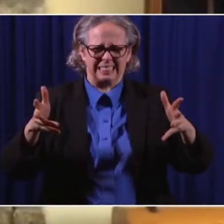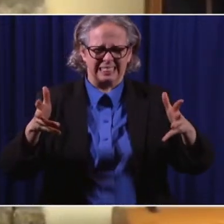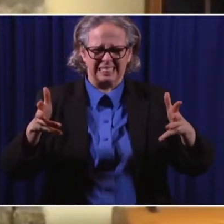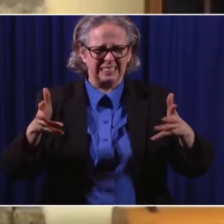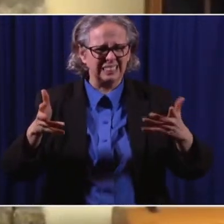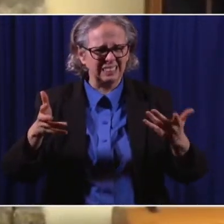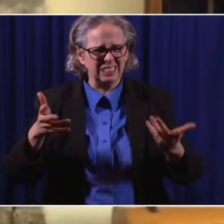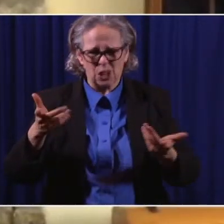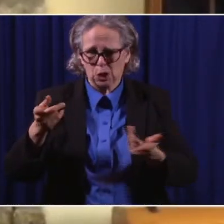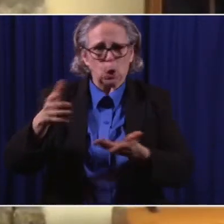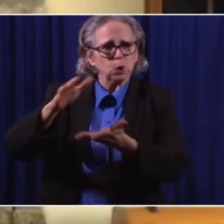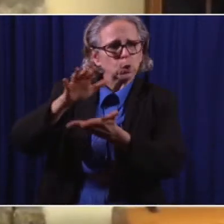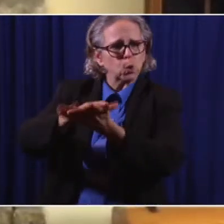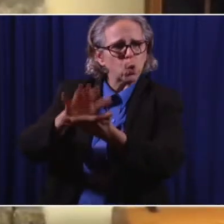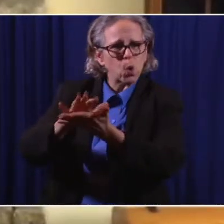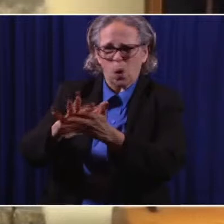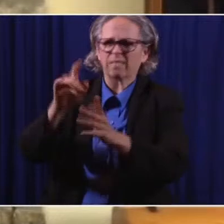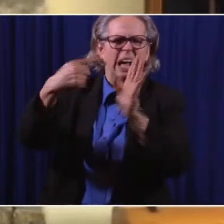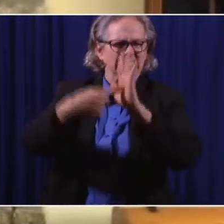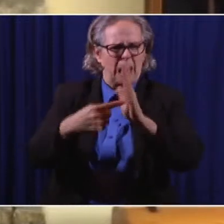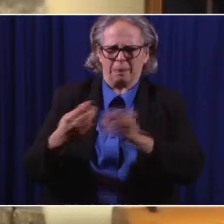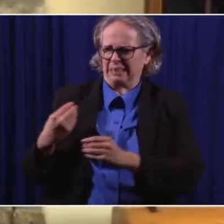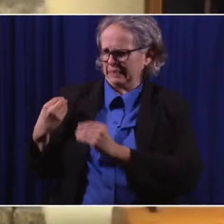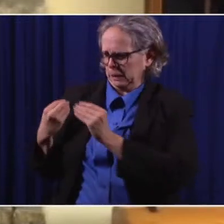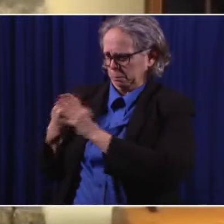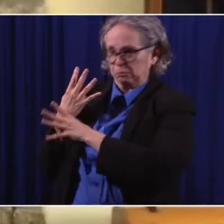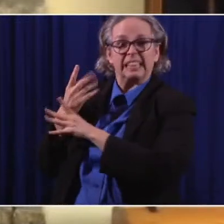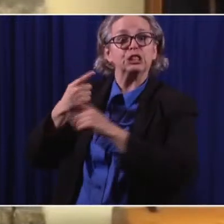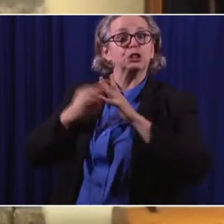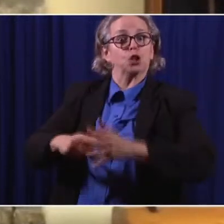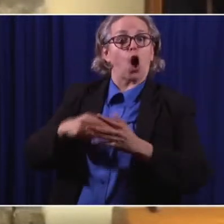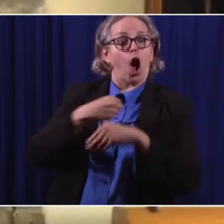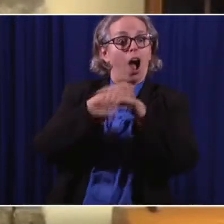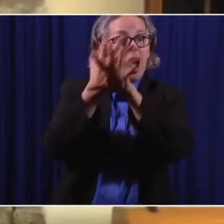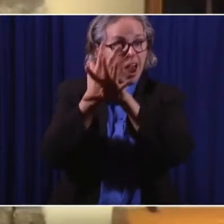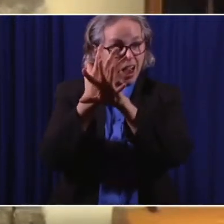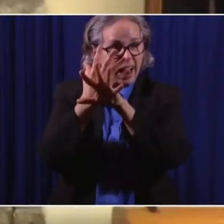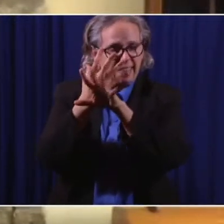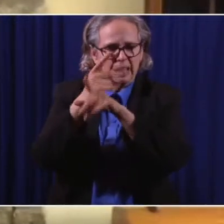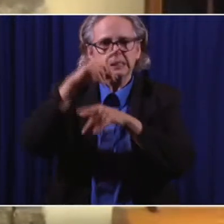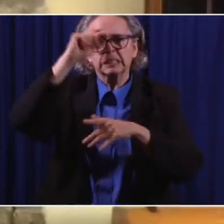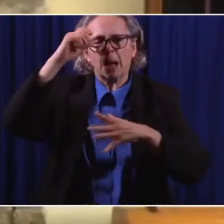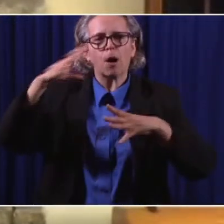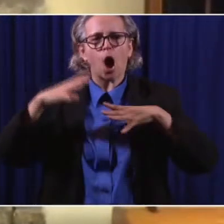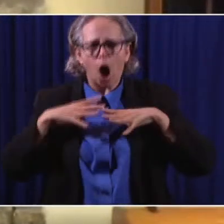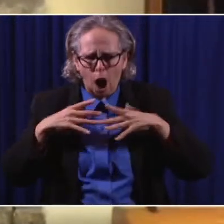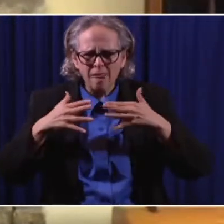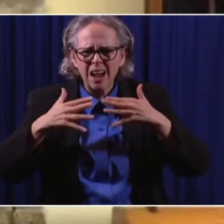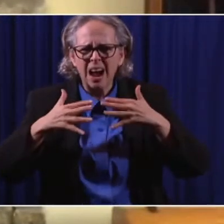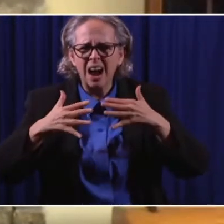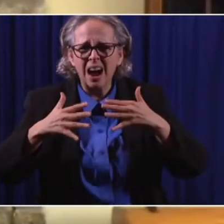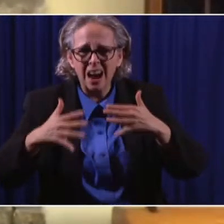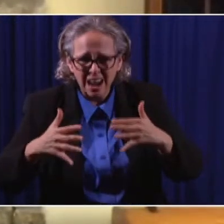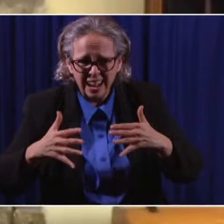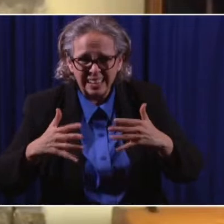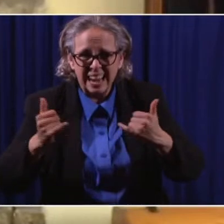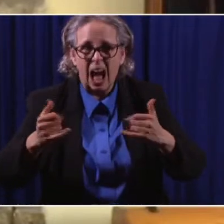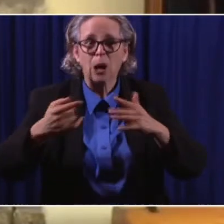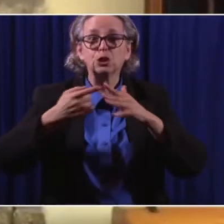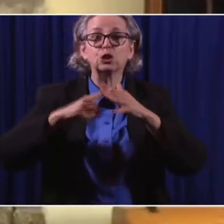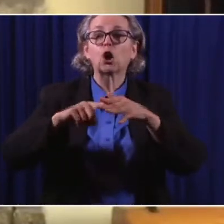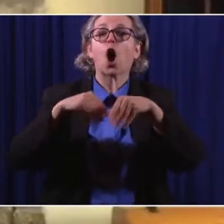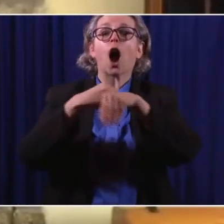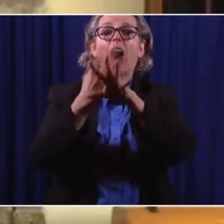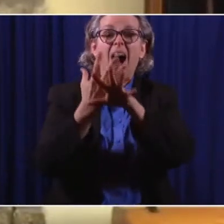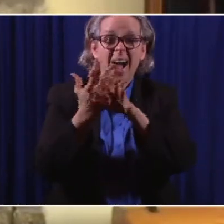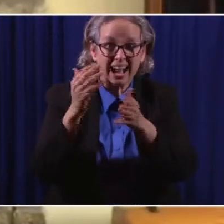spring. They've come back and were remote up until now. Some of them are announcing that they're going to stay remote at least until the end of